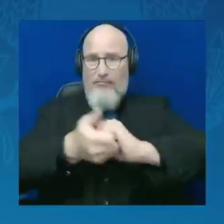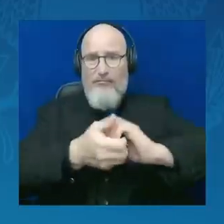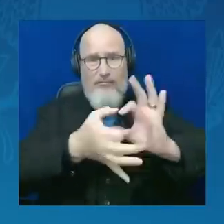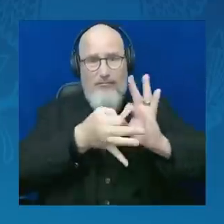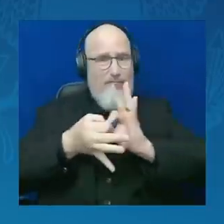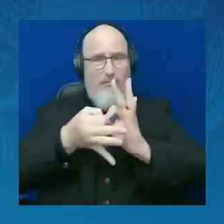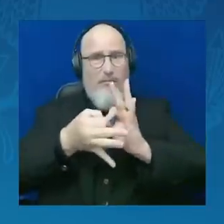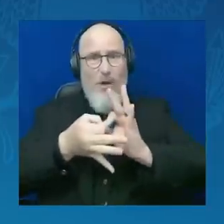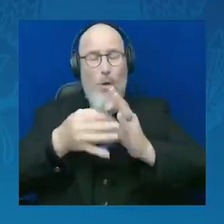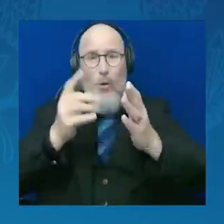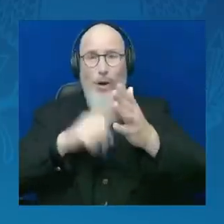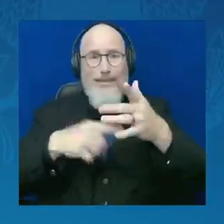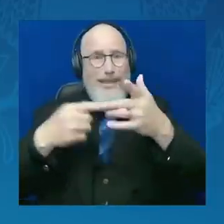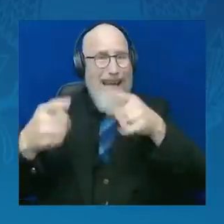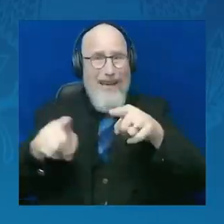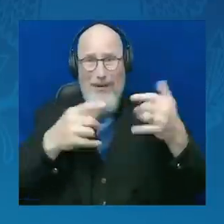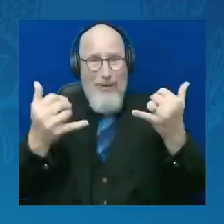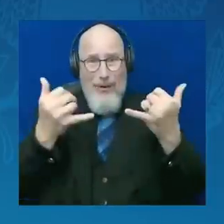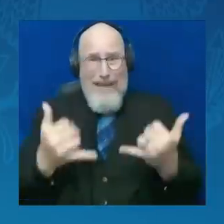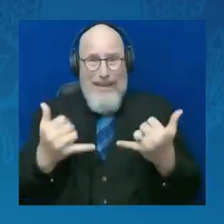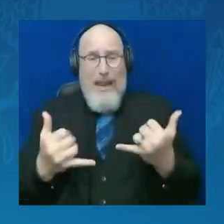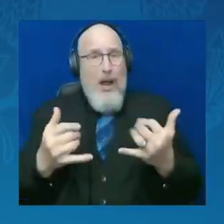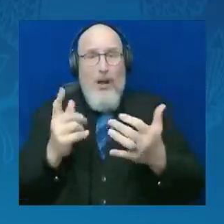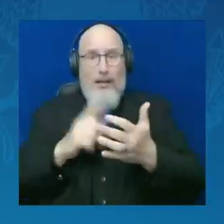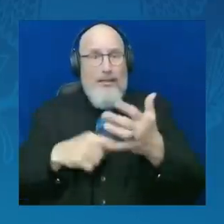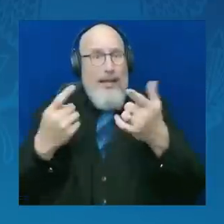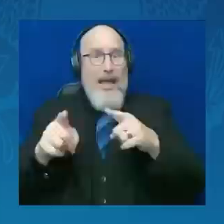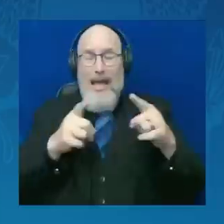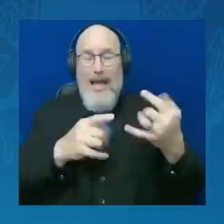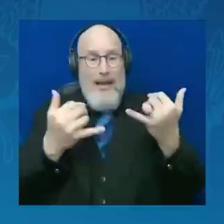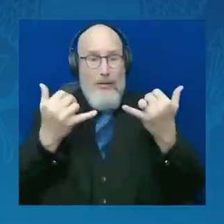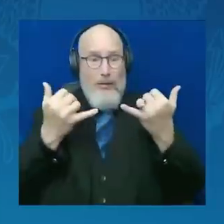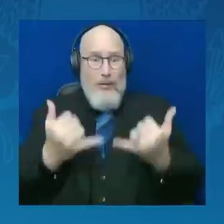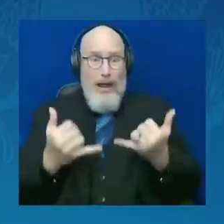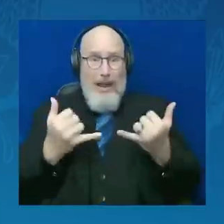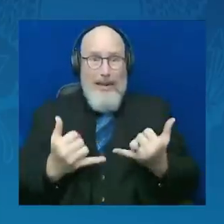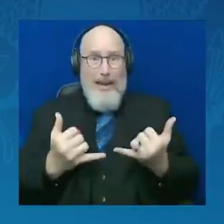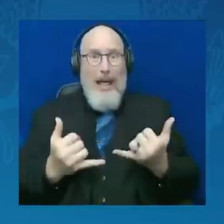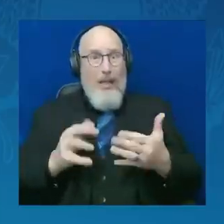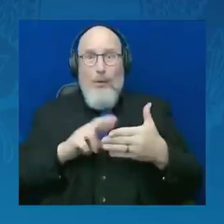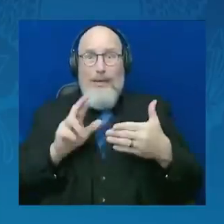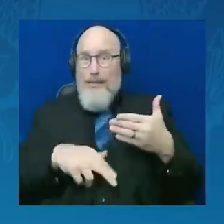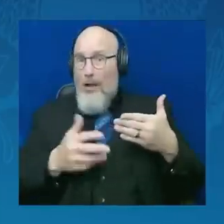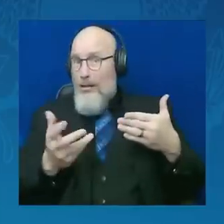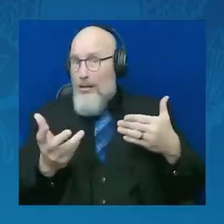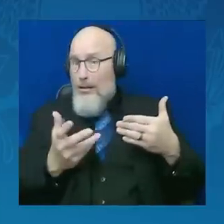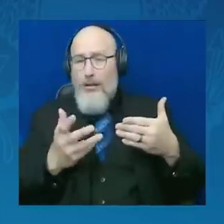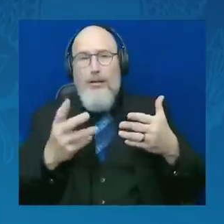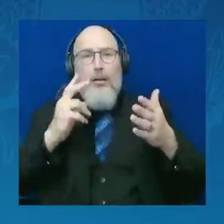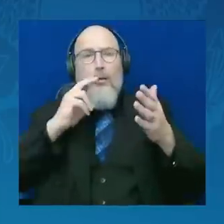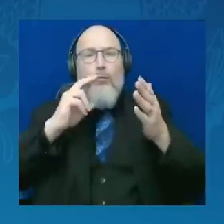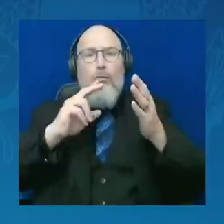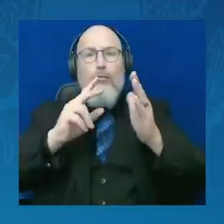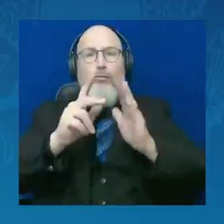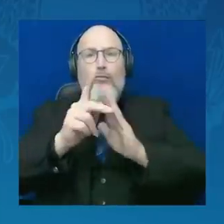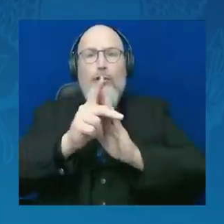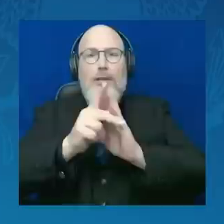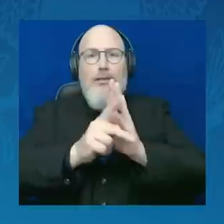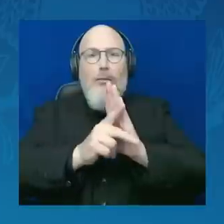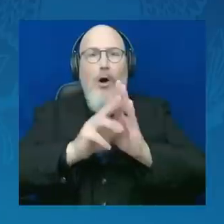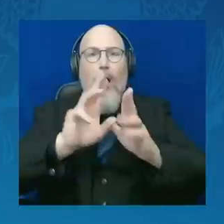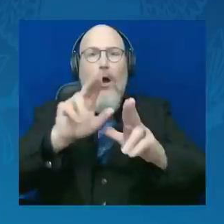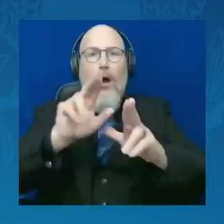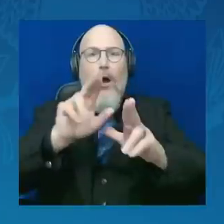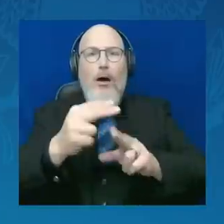moment are some of the guiding principles around the NATO alliance, and in particular, the issue